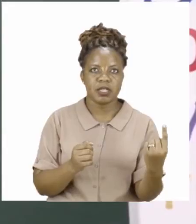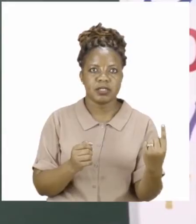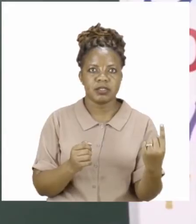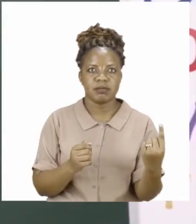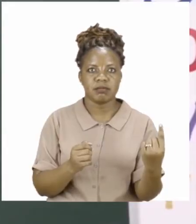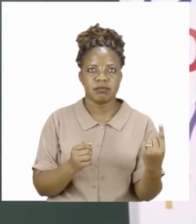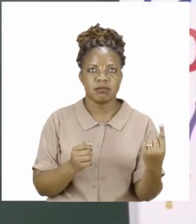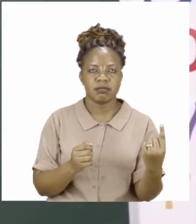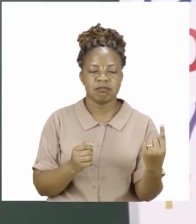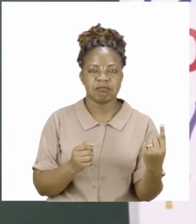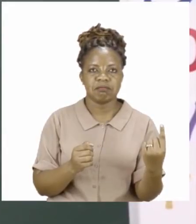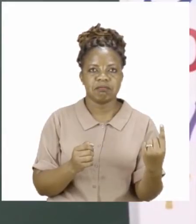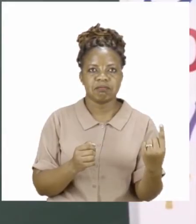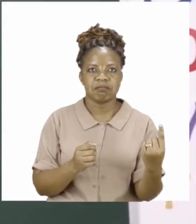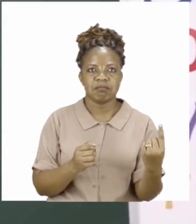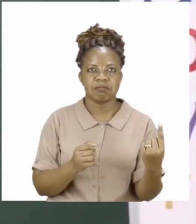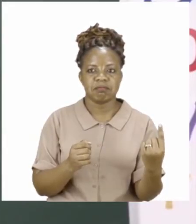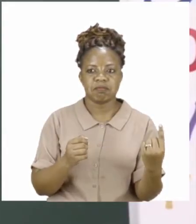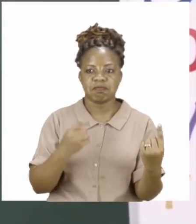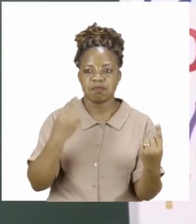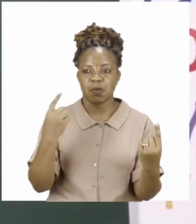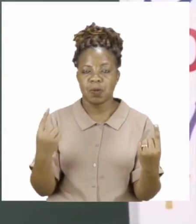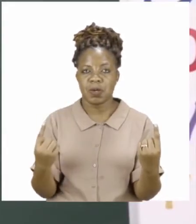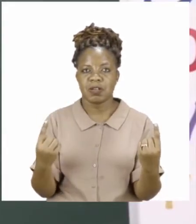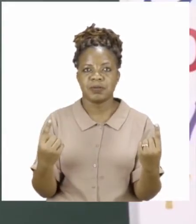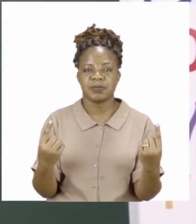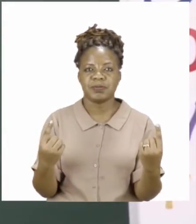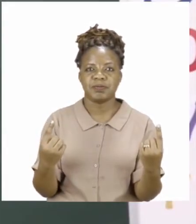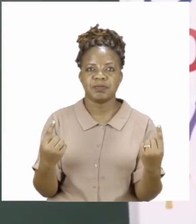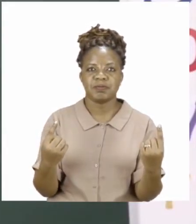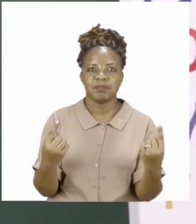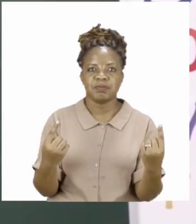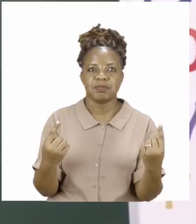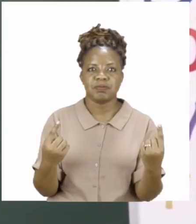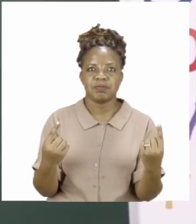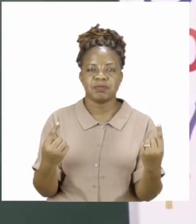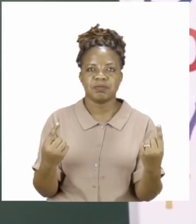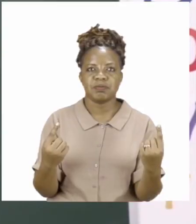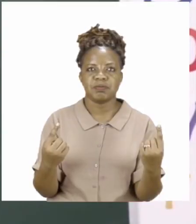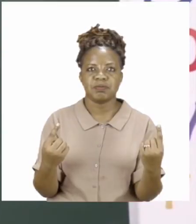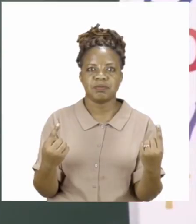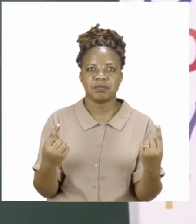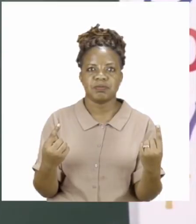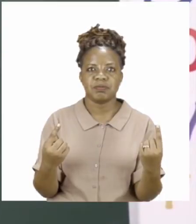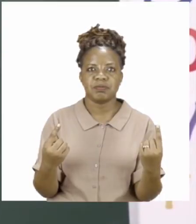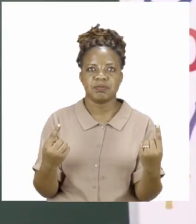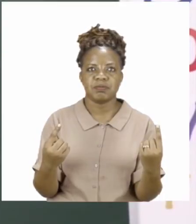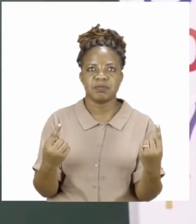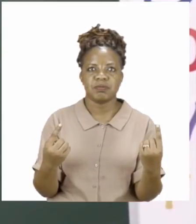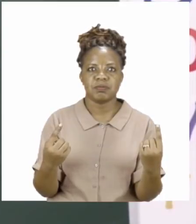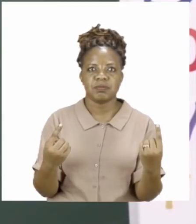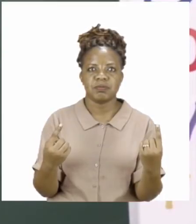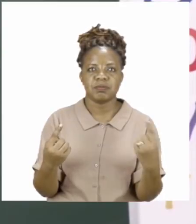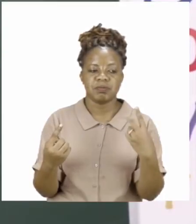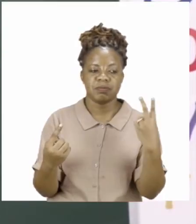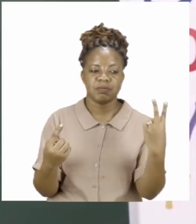1 for Teacher Mutsa, 1 for my beautiful student. There's yours. 1